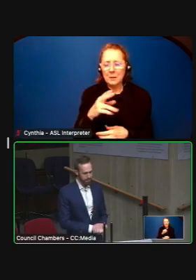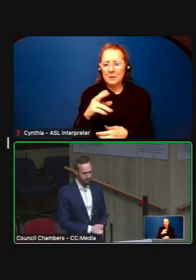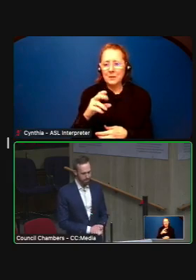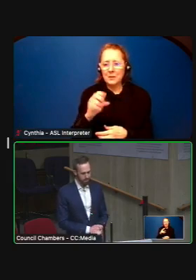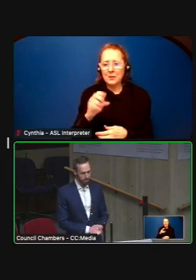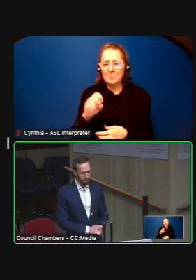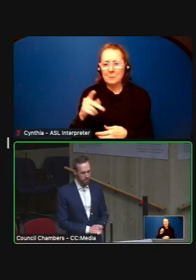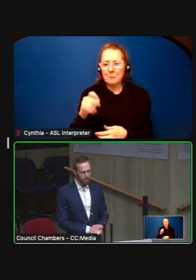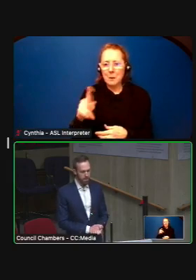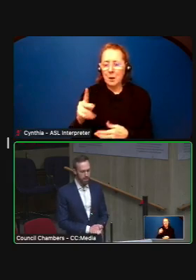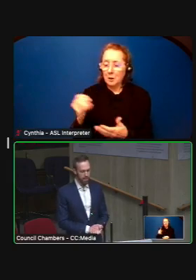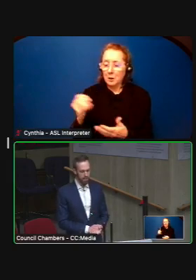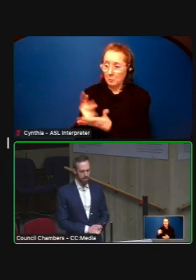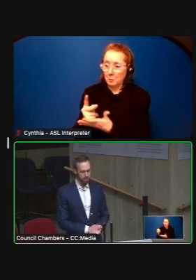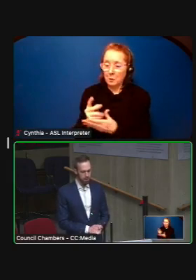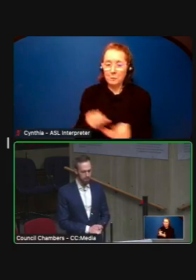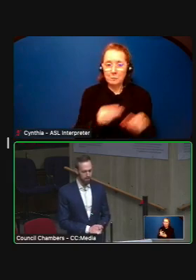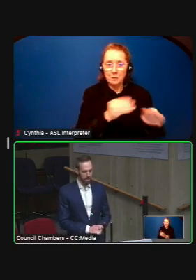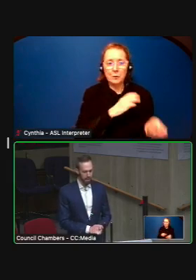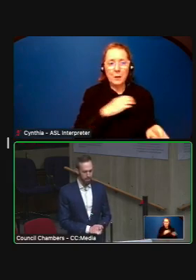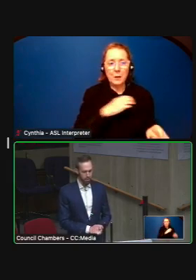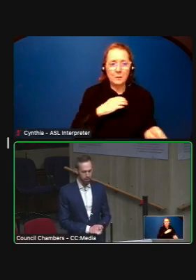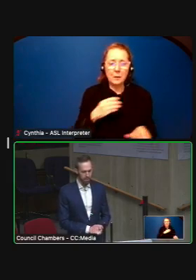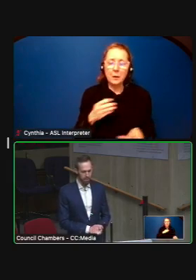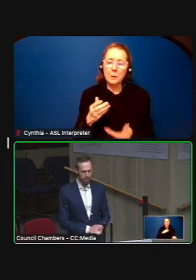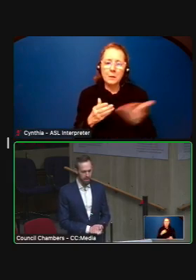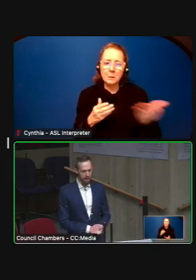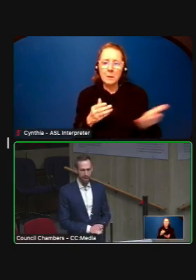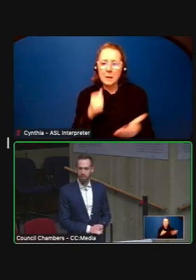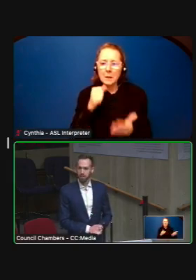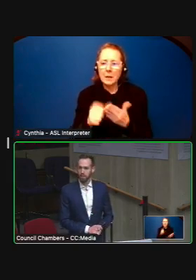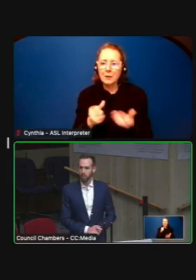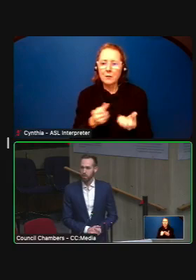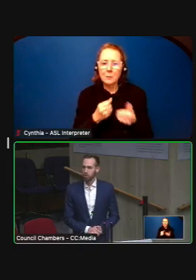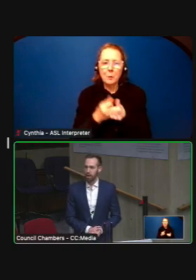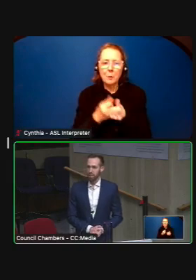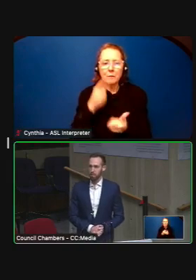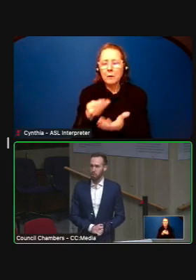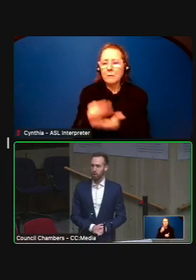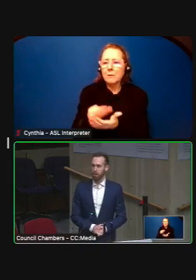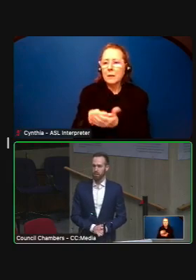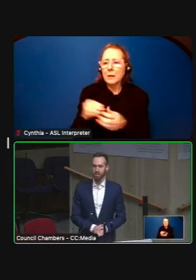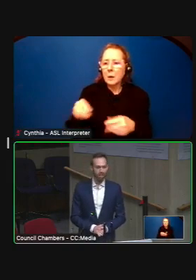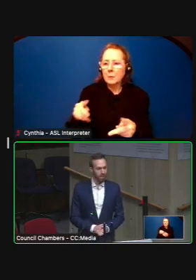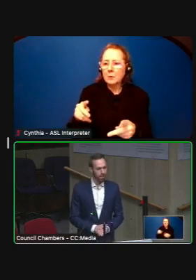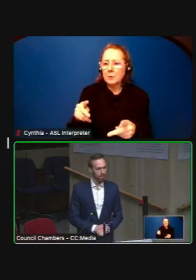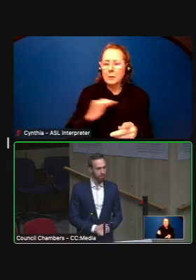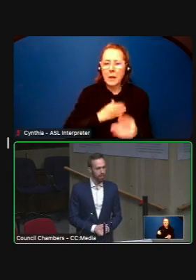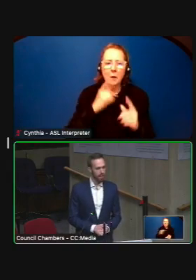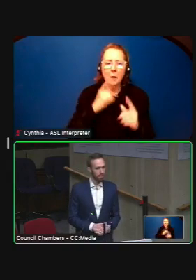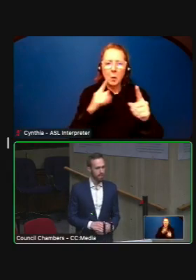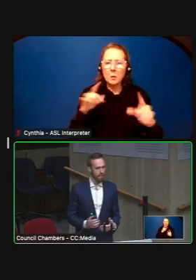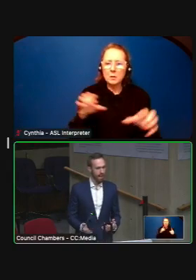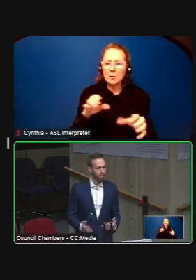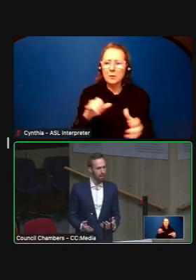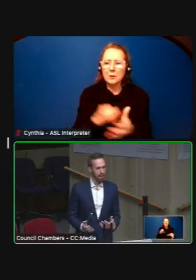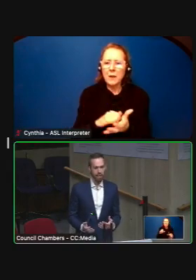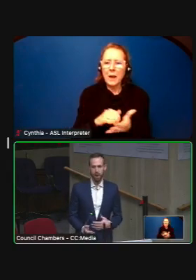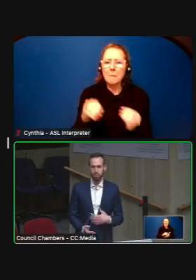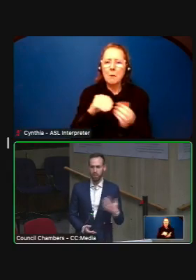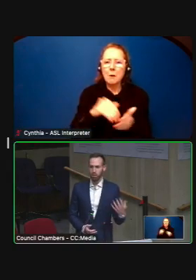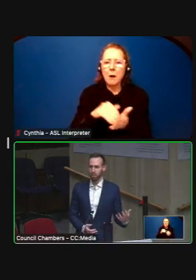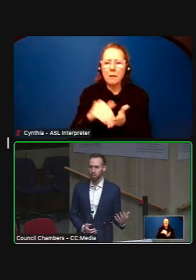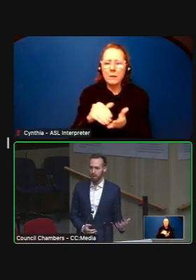council. We submitted letters of support for funding opportunities. This is something we've been trying to do more of in recent years, is really helping staff in